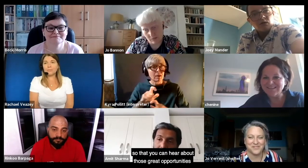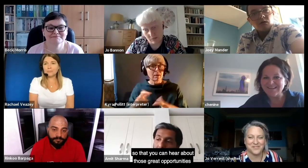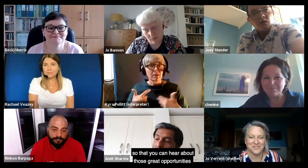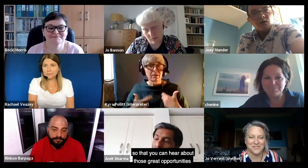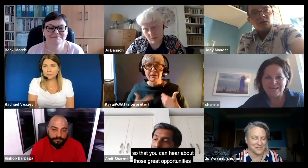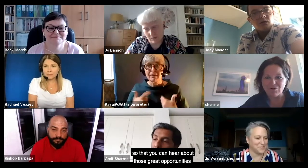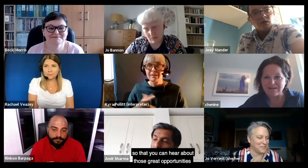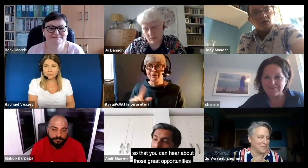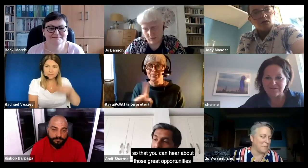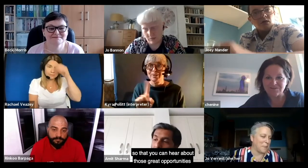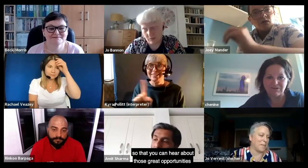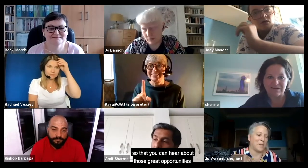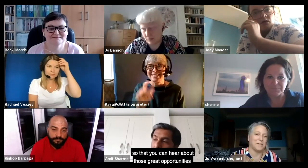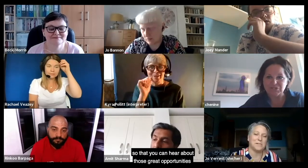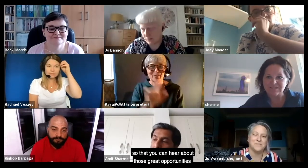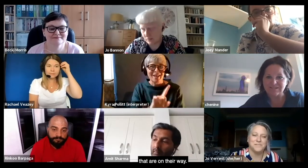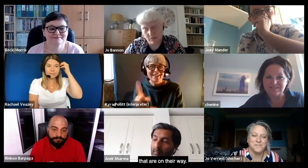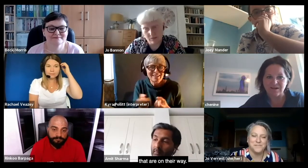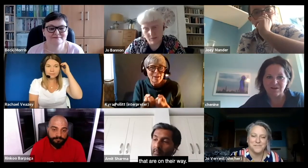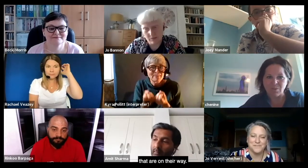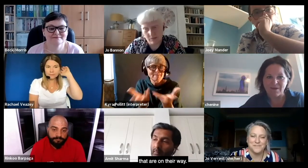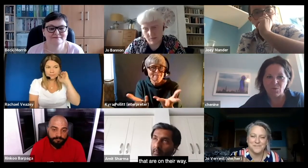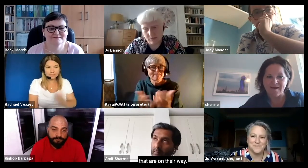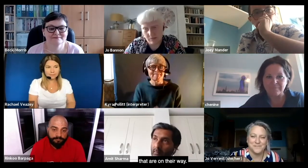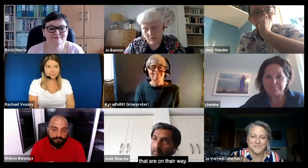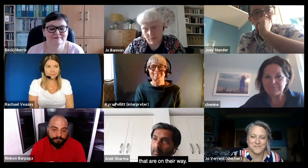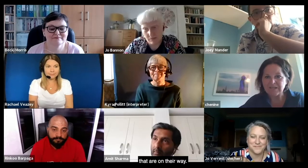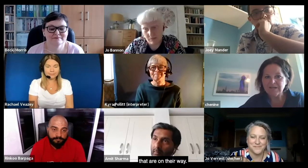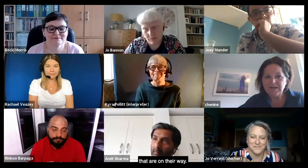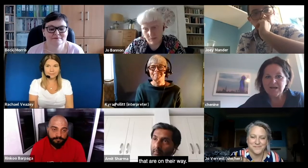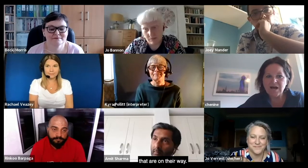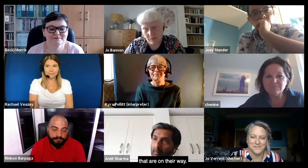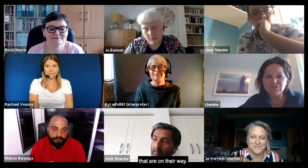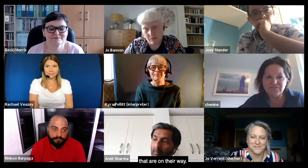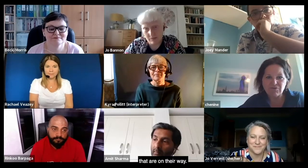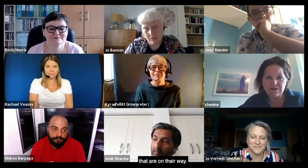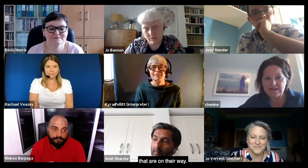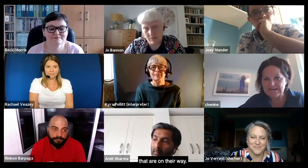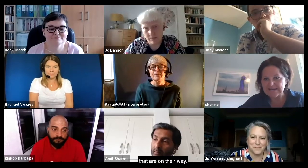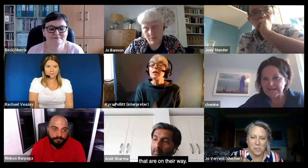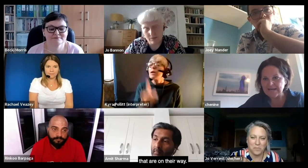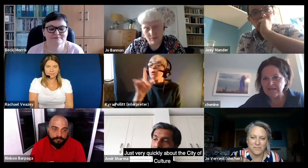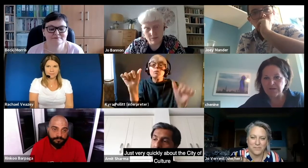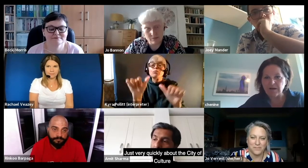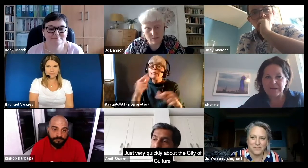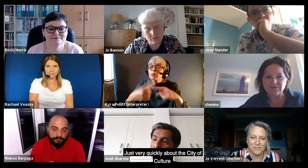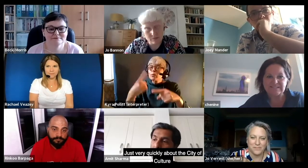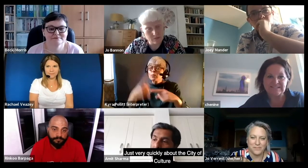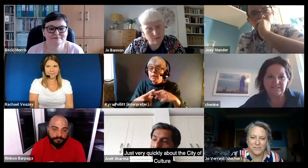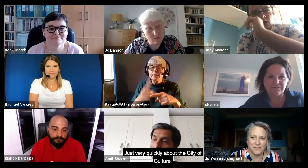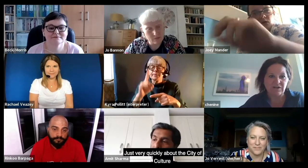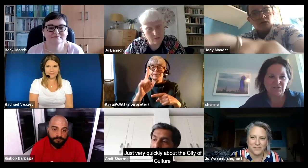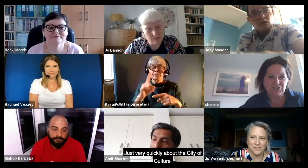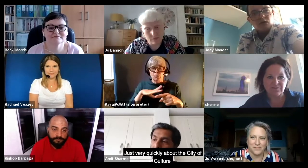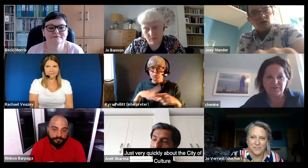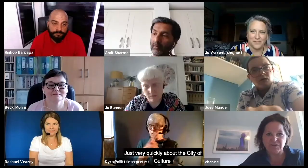you can hear about those great opportunities that are on their way. Just very quickly about City